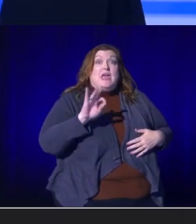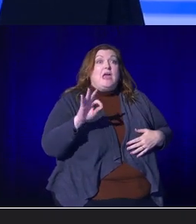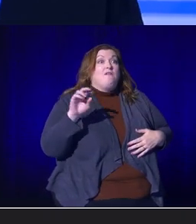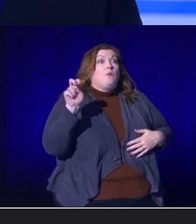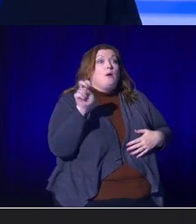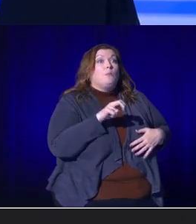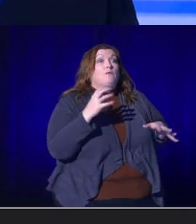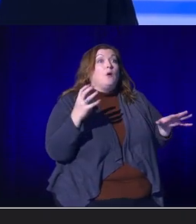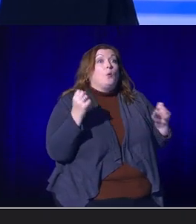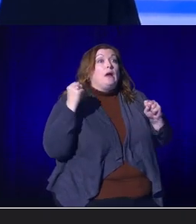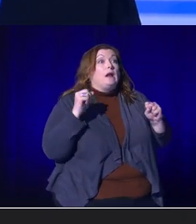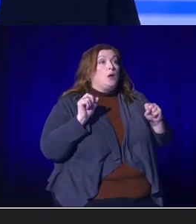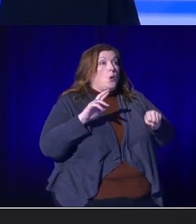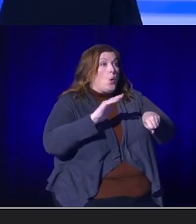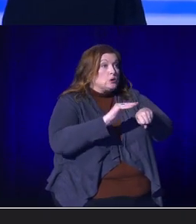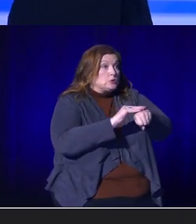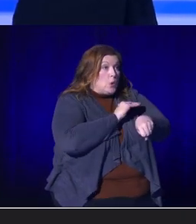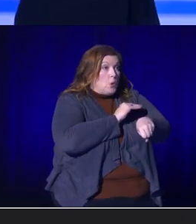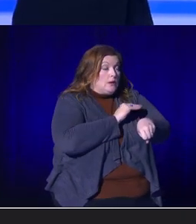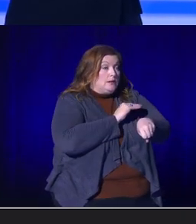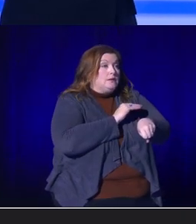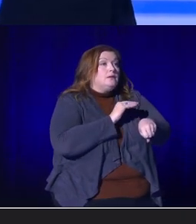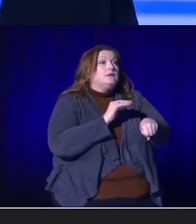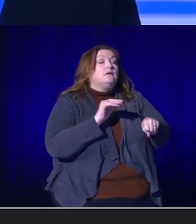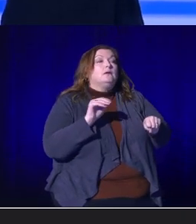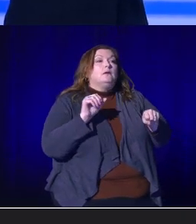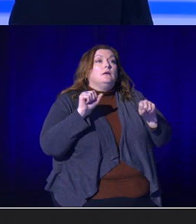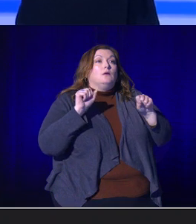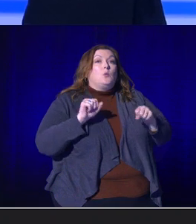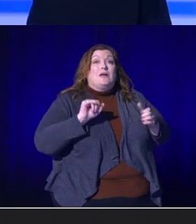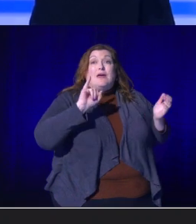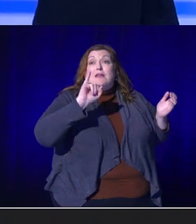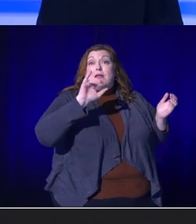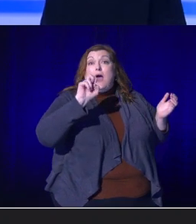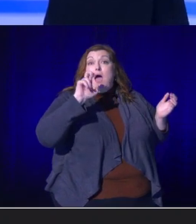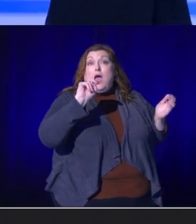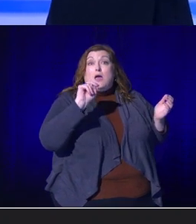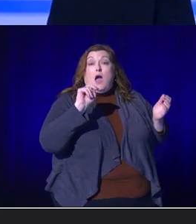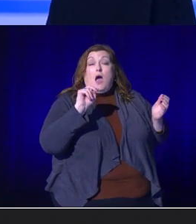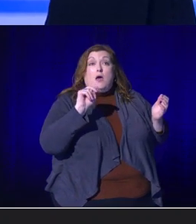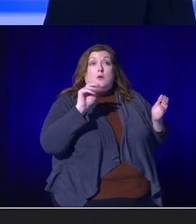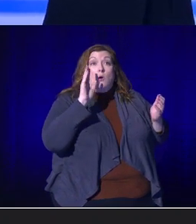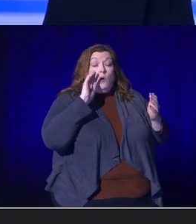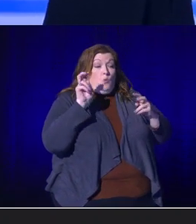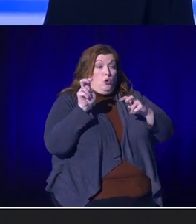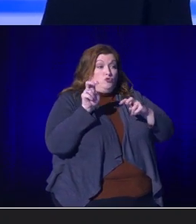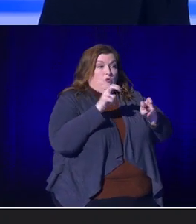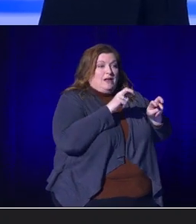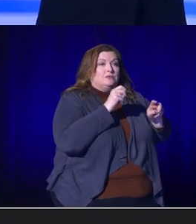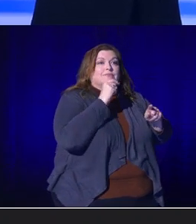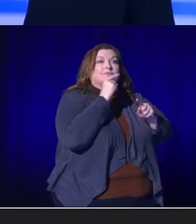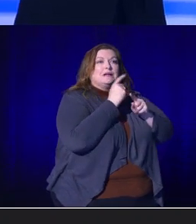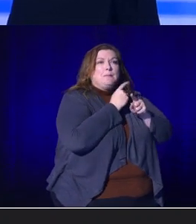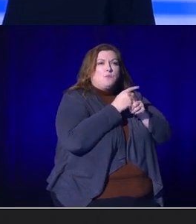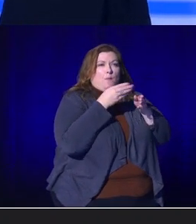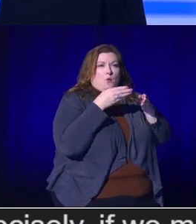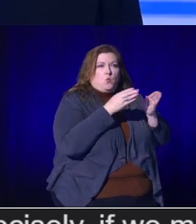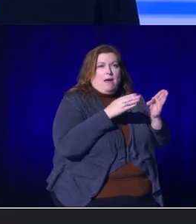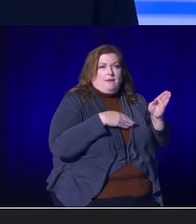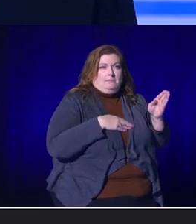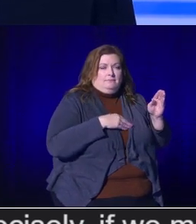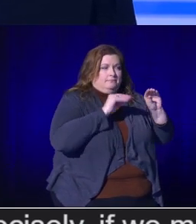or too slowly, we can have the ions order themselves in an improper fashion within the anode,